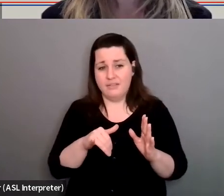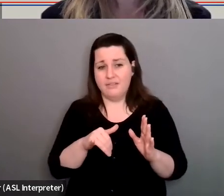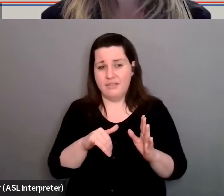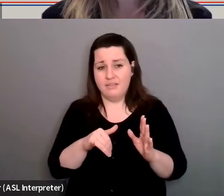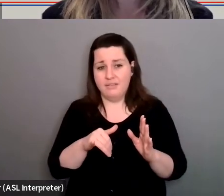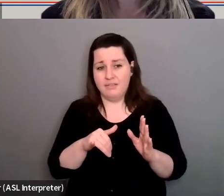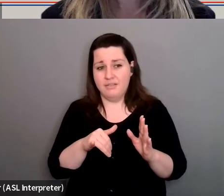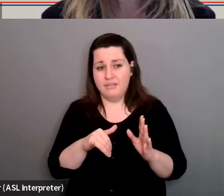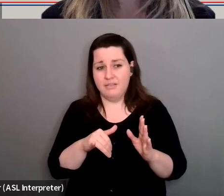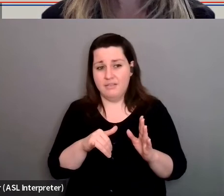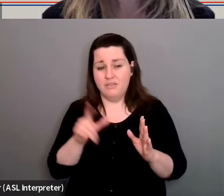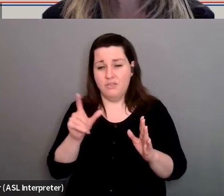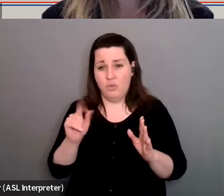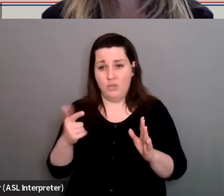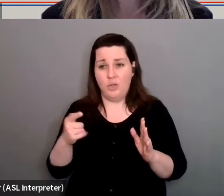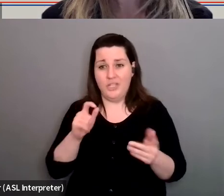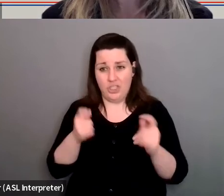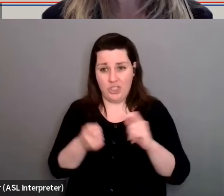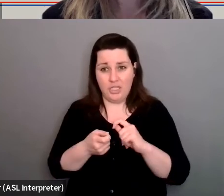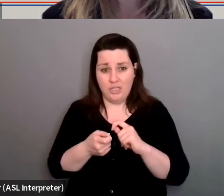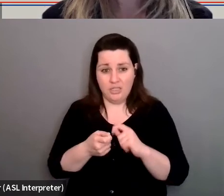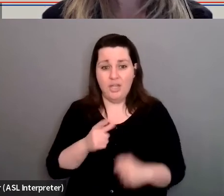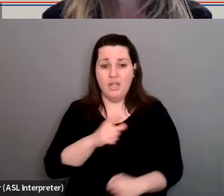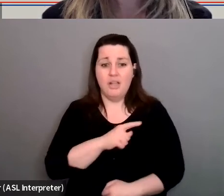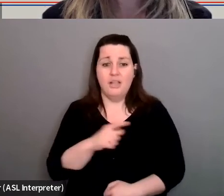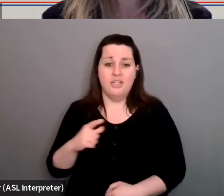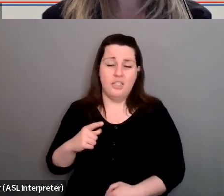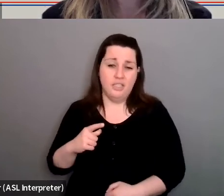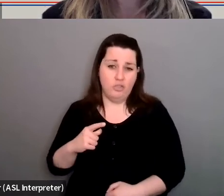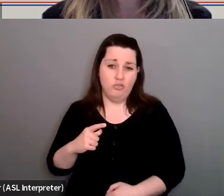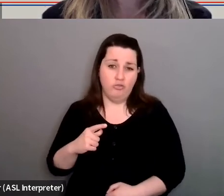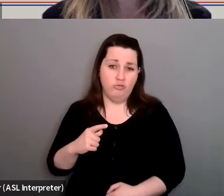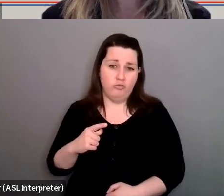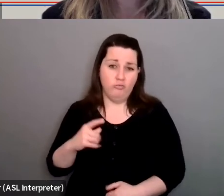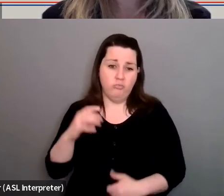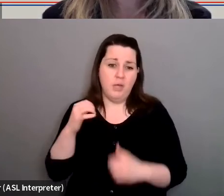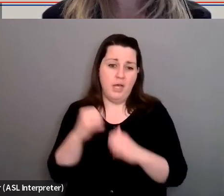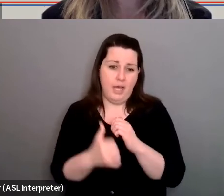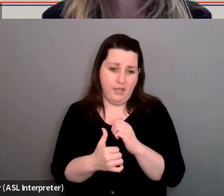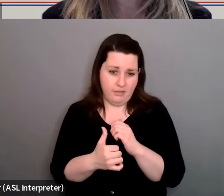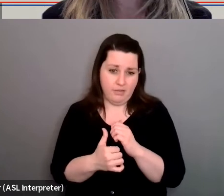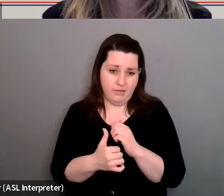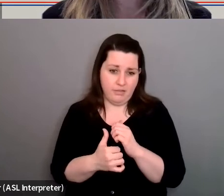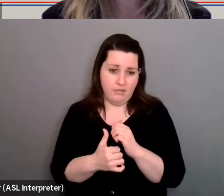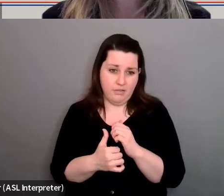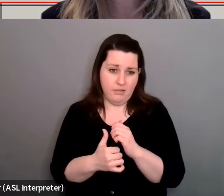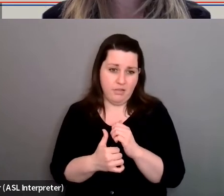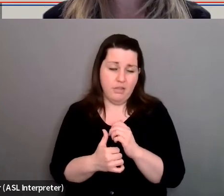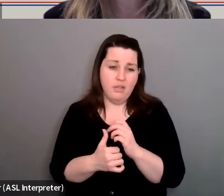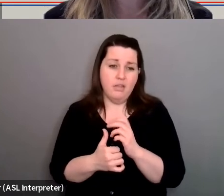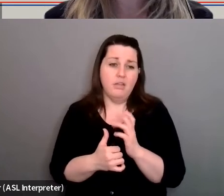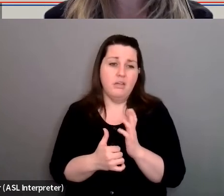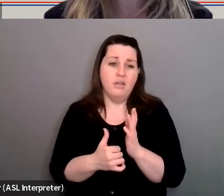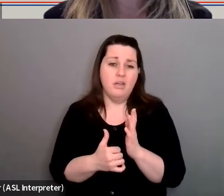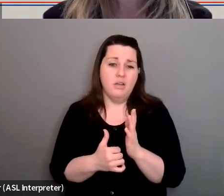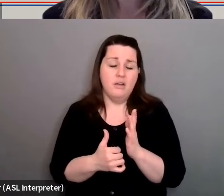2021. The legislature passed passed a law that